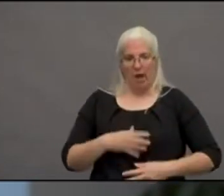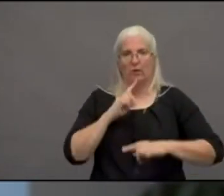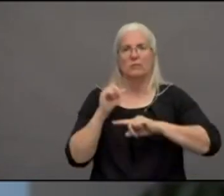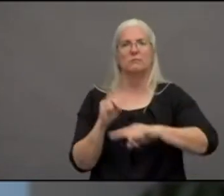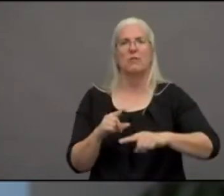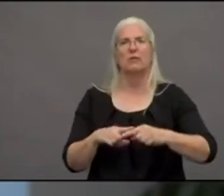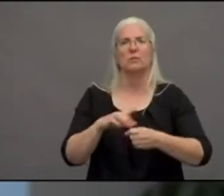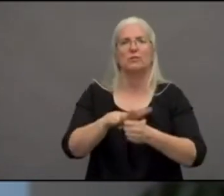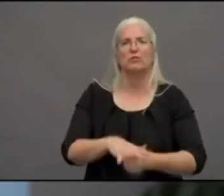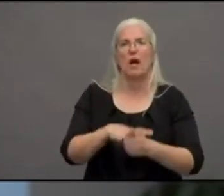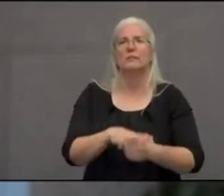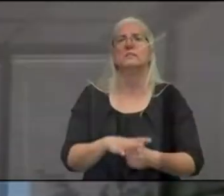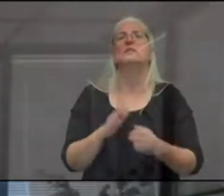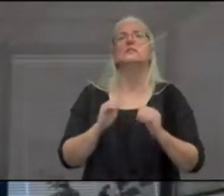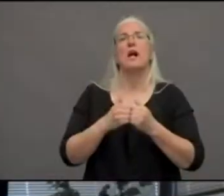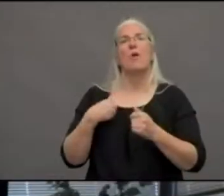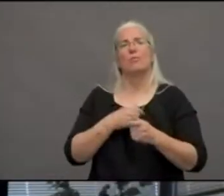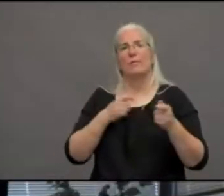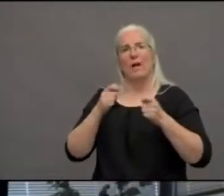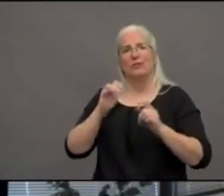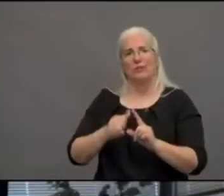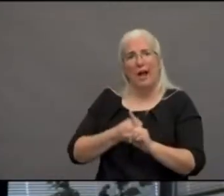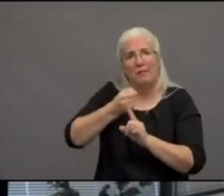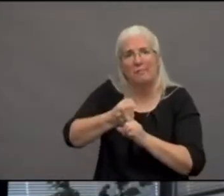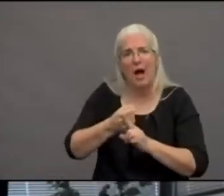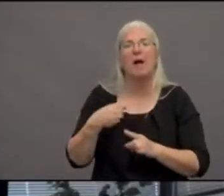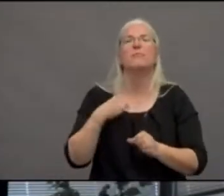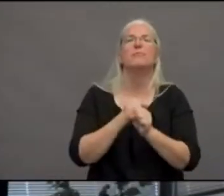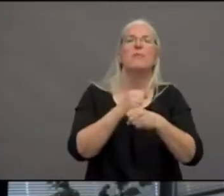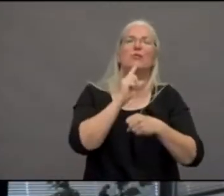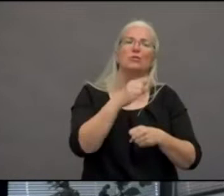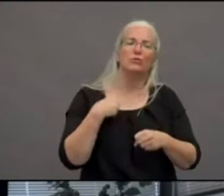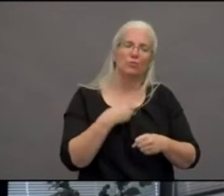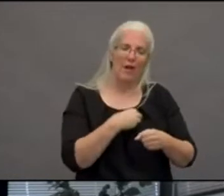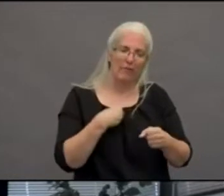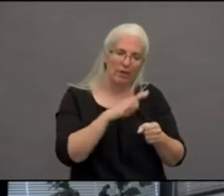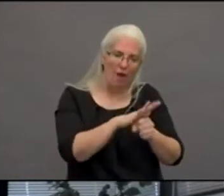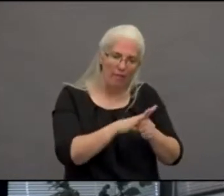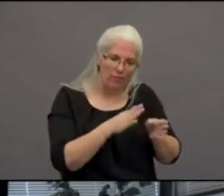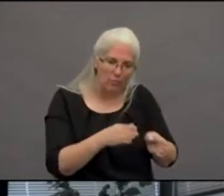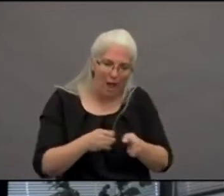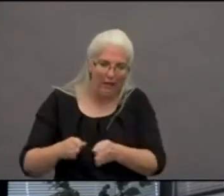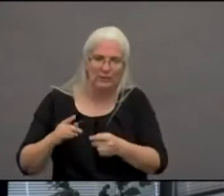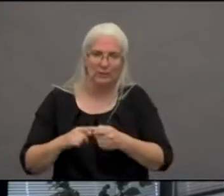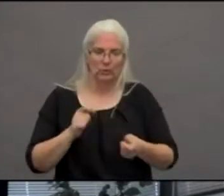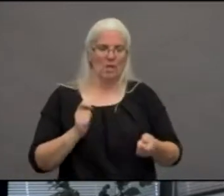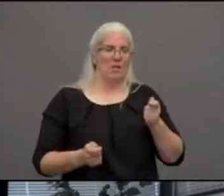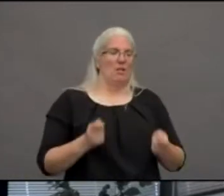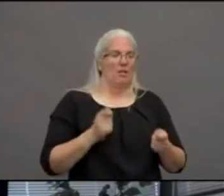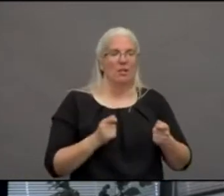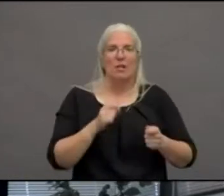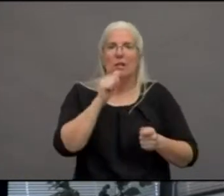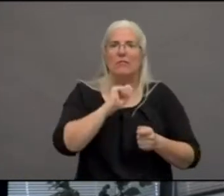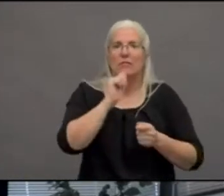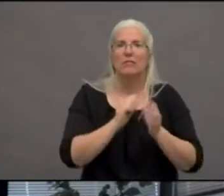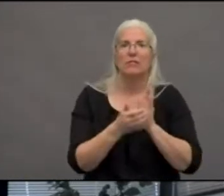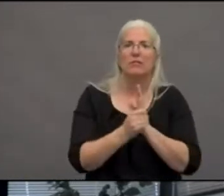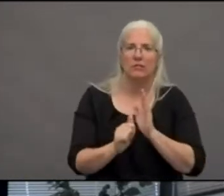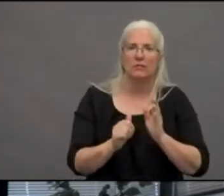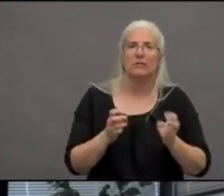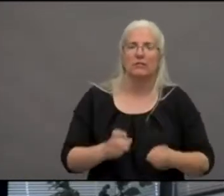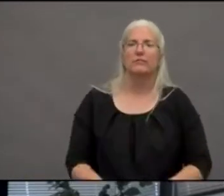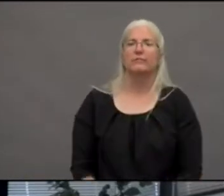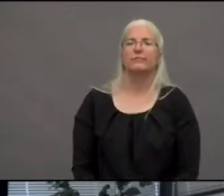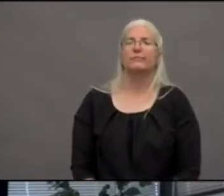that we have adequate coping strategies and support systems that will be able to help us maintain. So some people in our